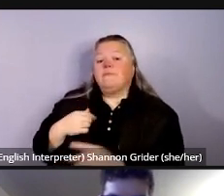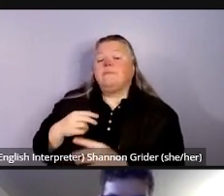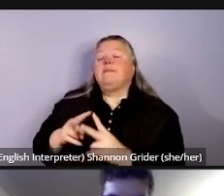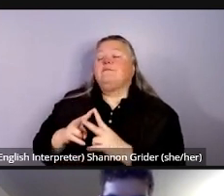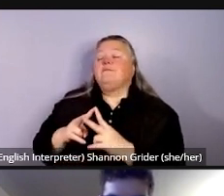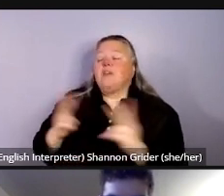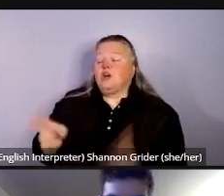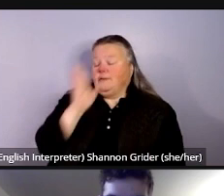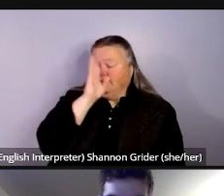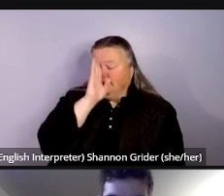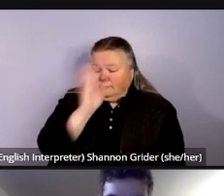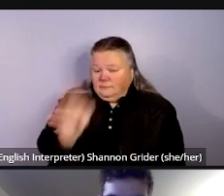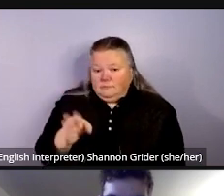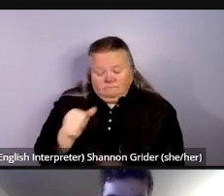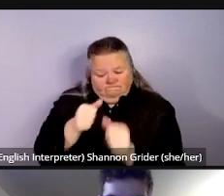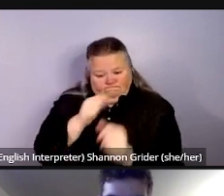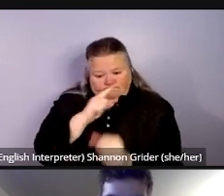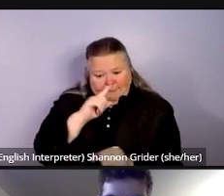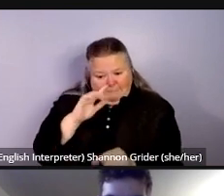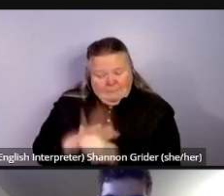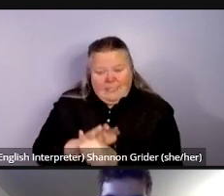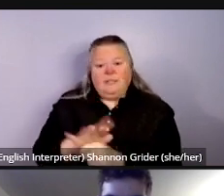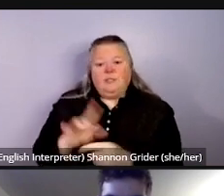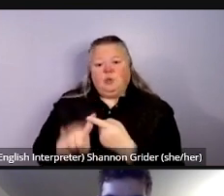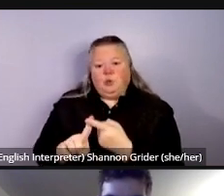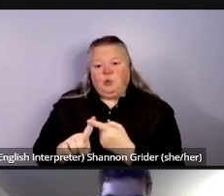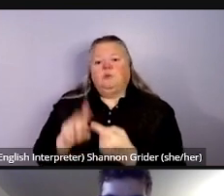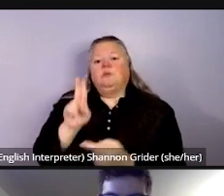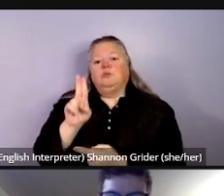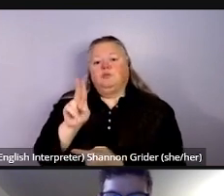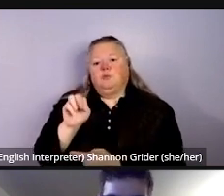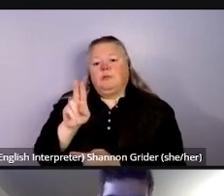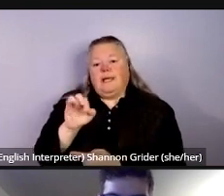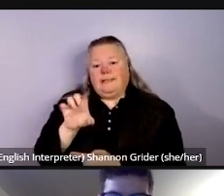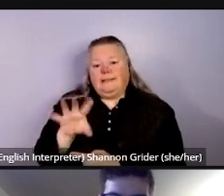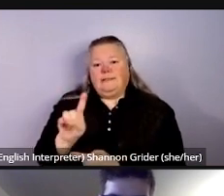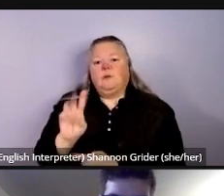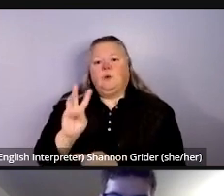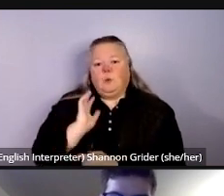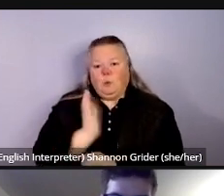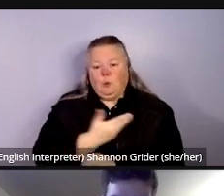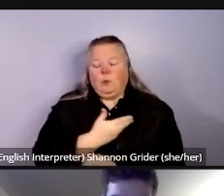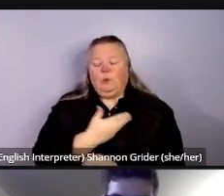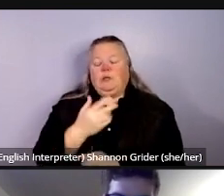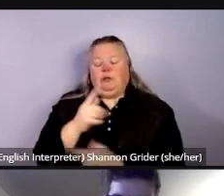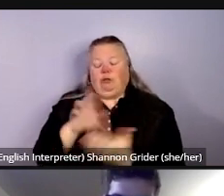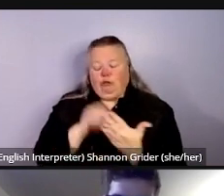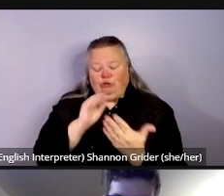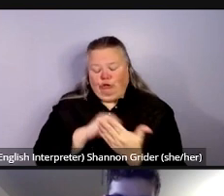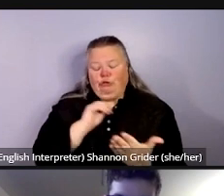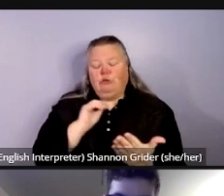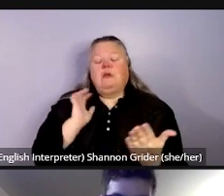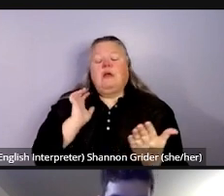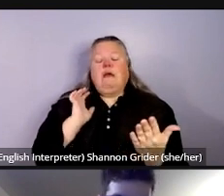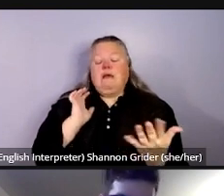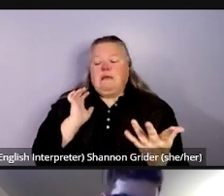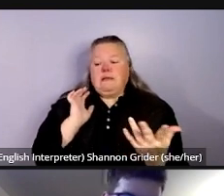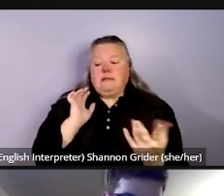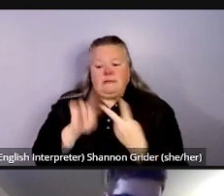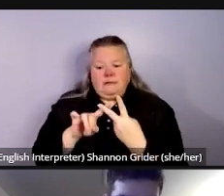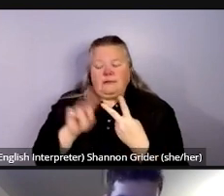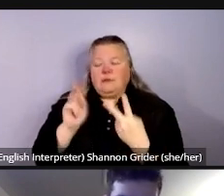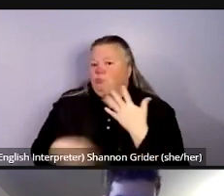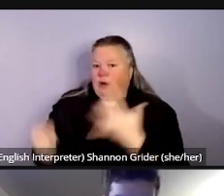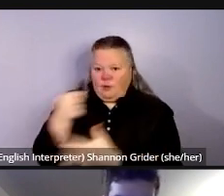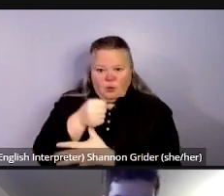unwavering in their commitment to United We Learn and the priorities that have been